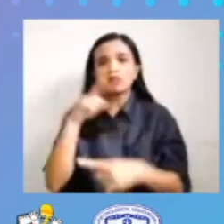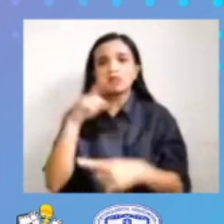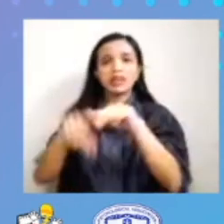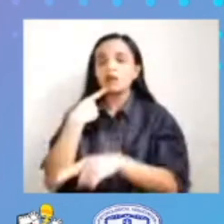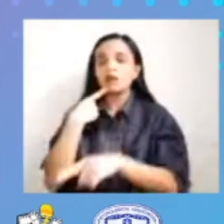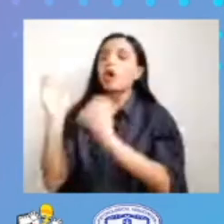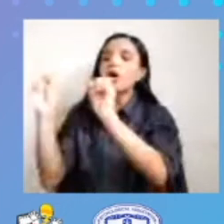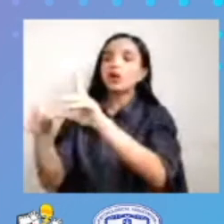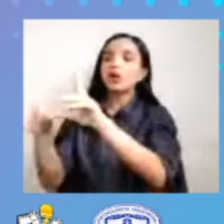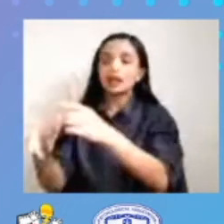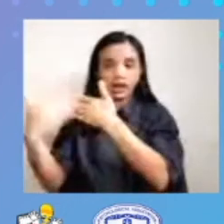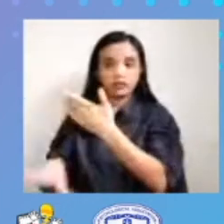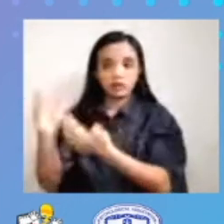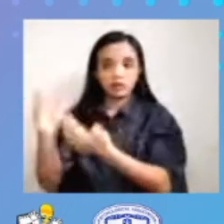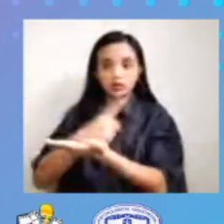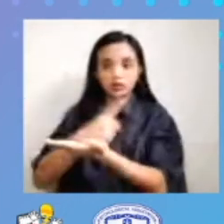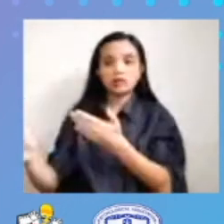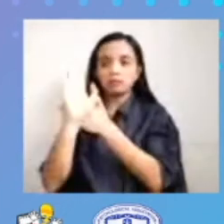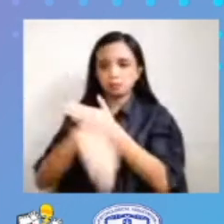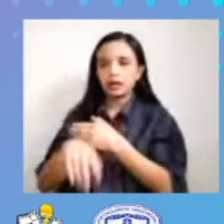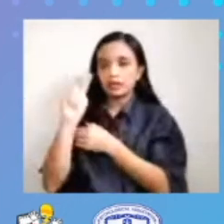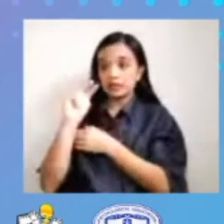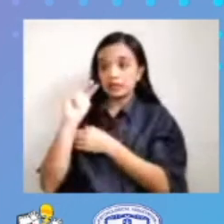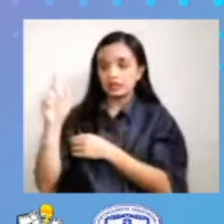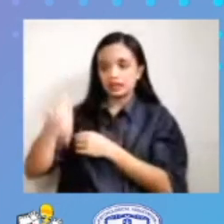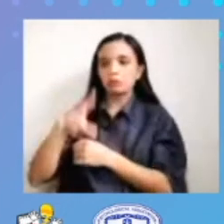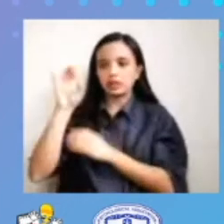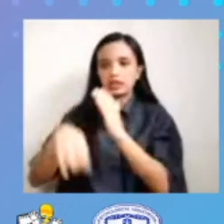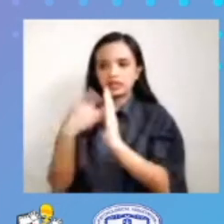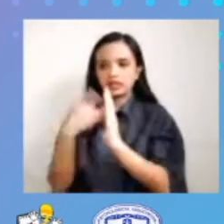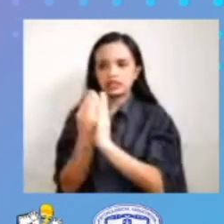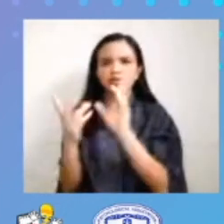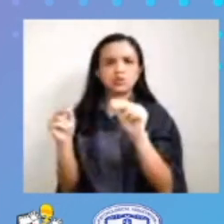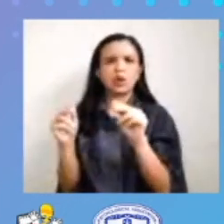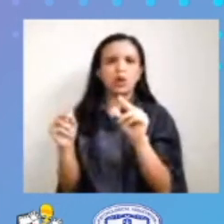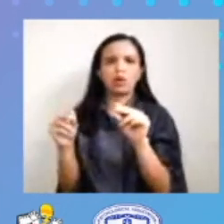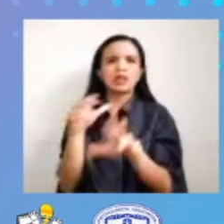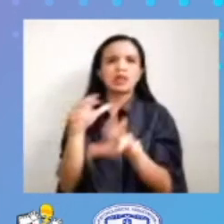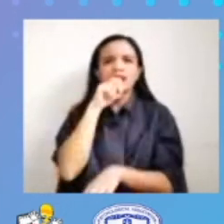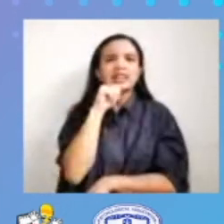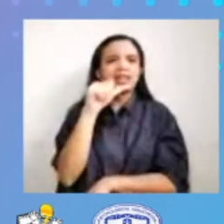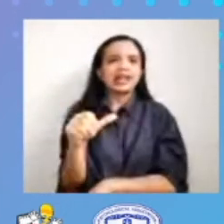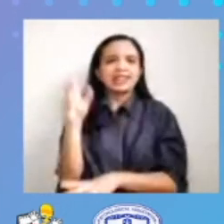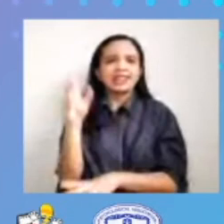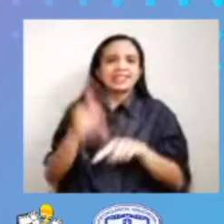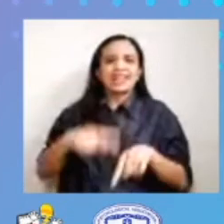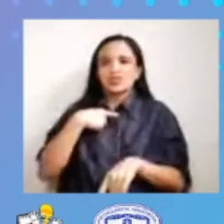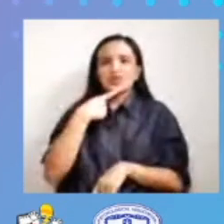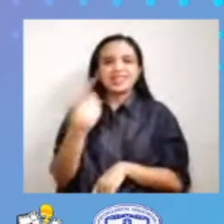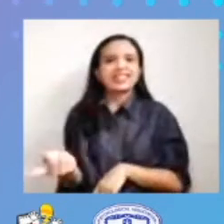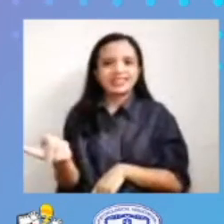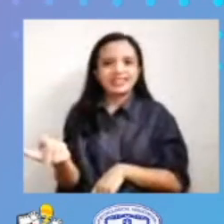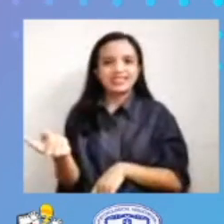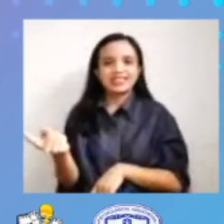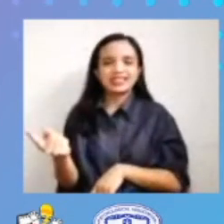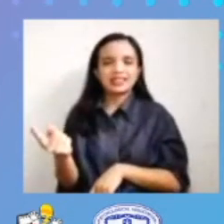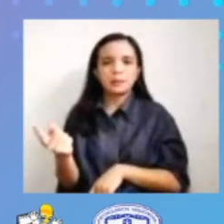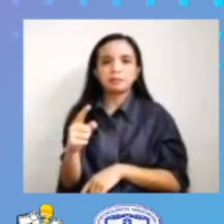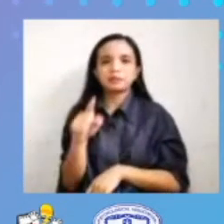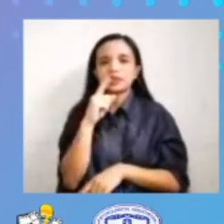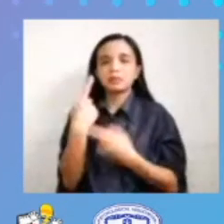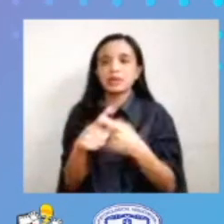Or pwede, kung kaya nyo gawing 10 push-ups if you can do 10 push-ups, next time, do 10 push-ups na mas